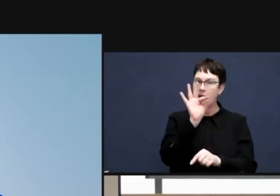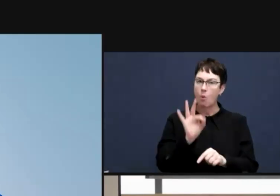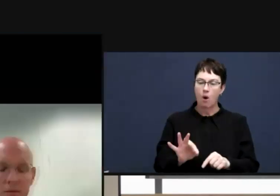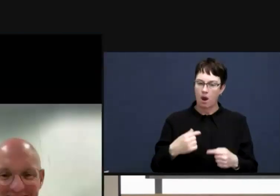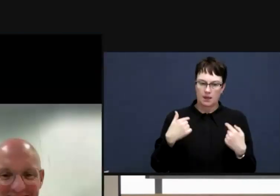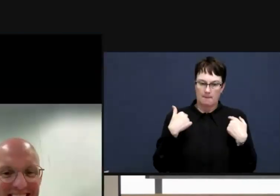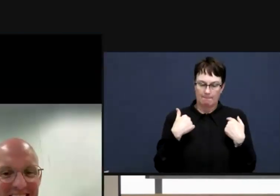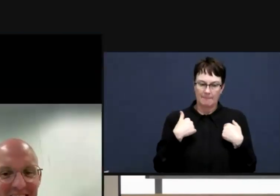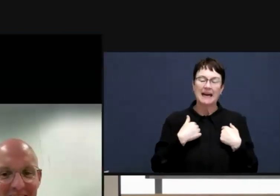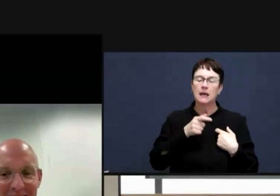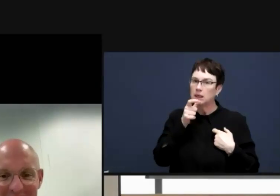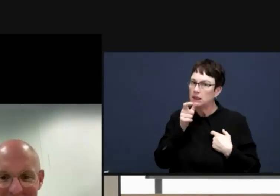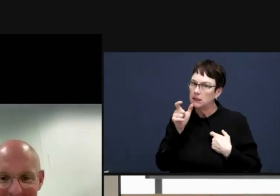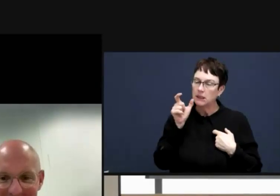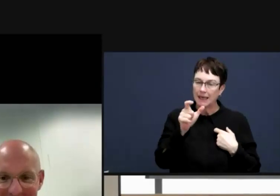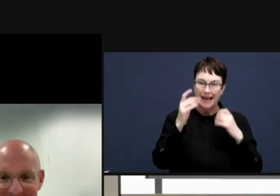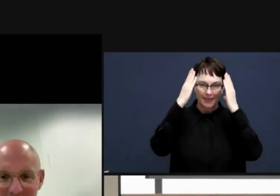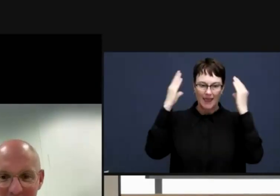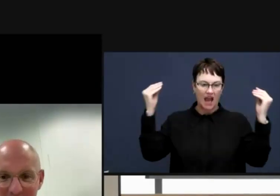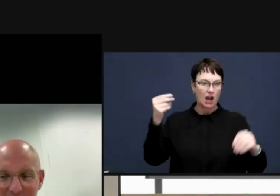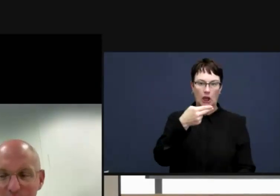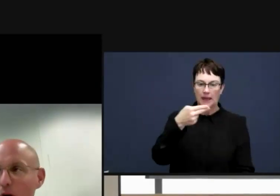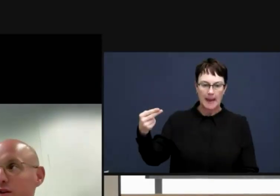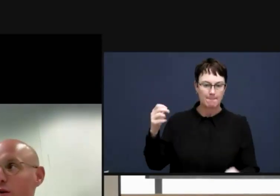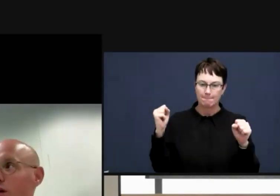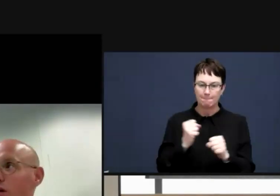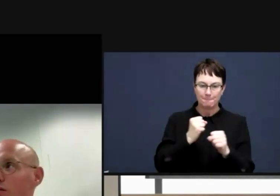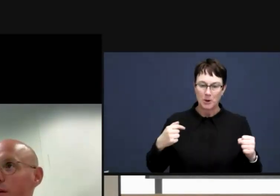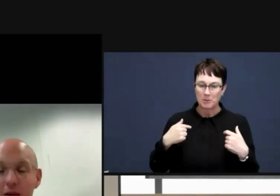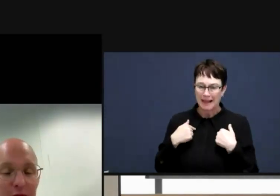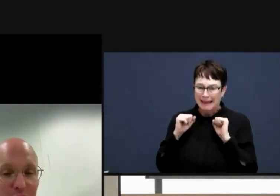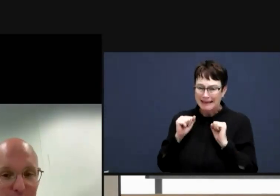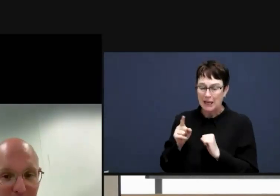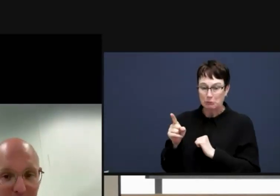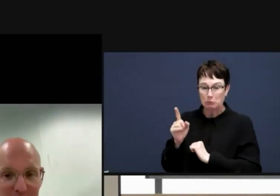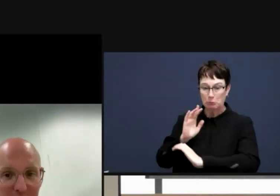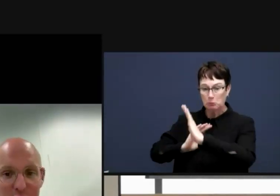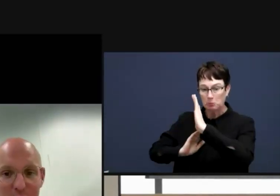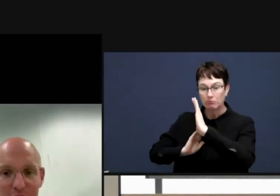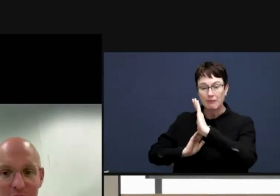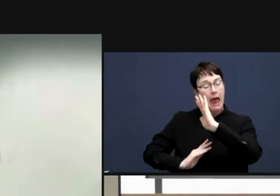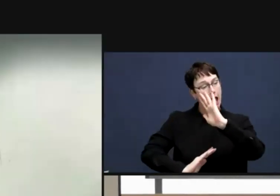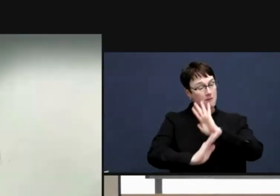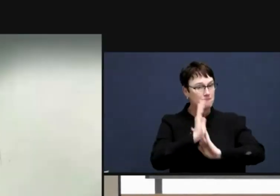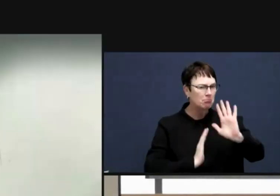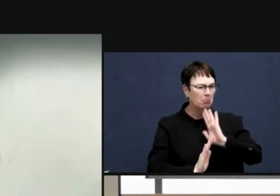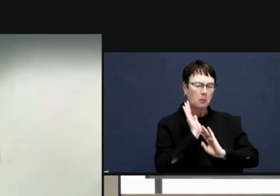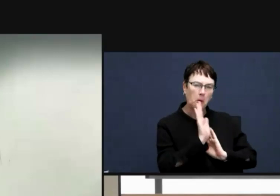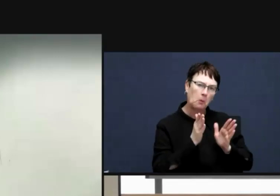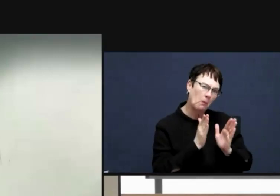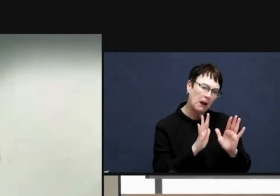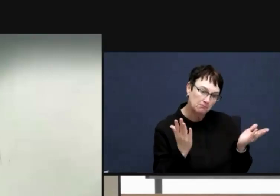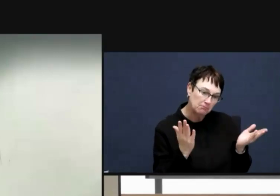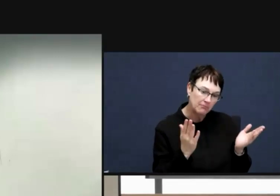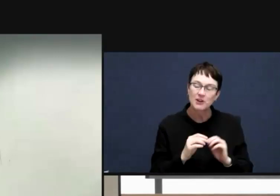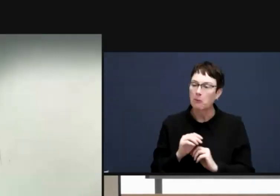names, and let us know where you are working. Yeah, well, it's also quite difficult to pronounce it in English, but I'll try. So my